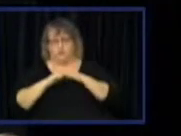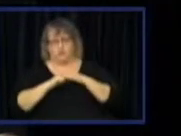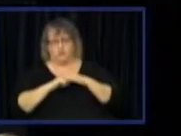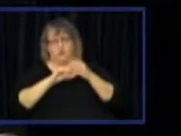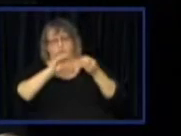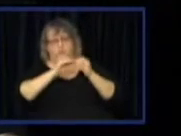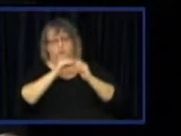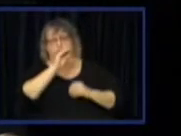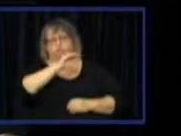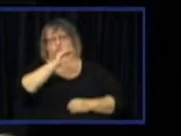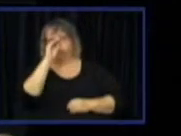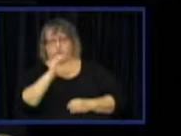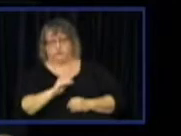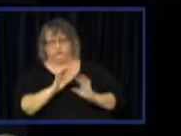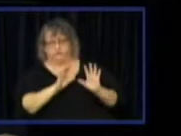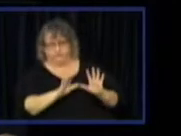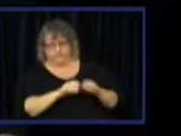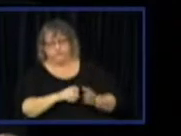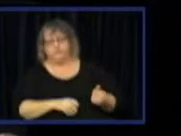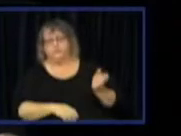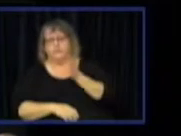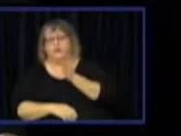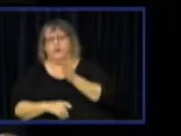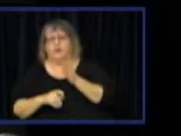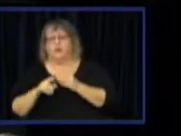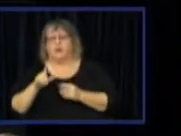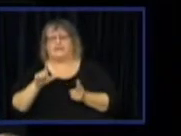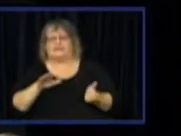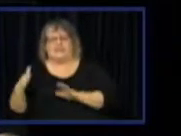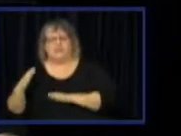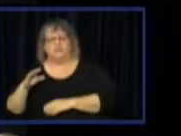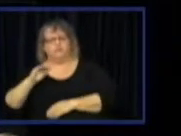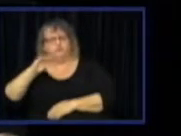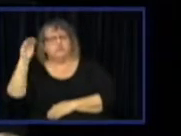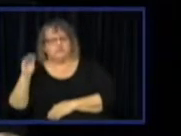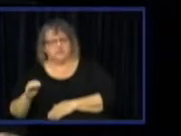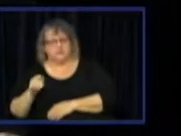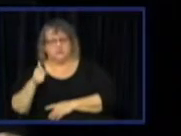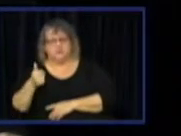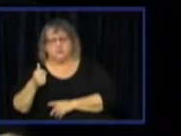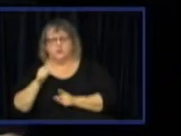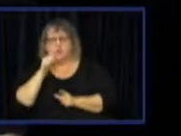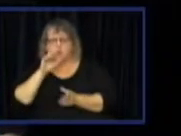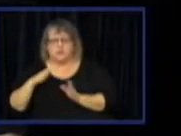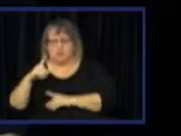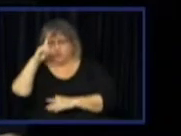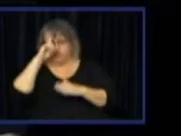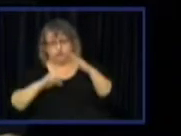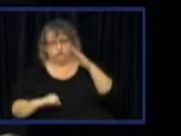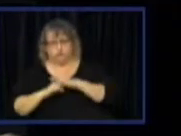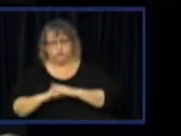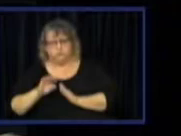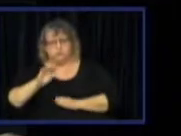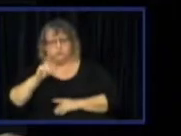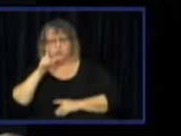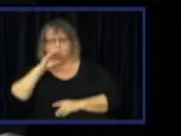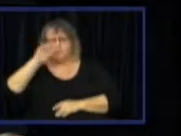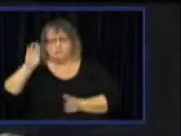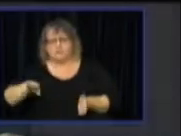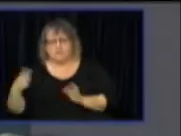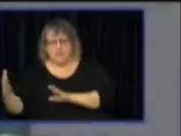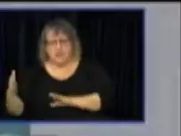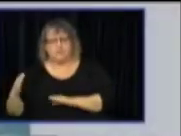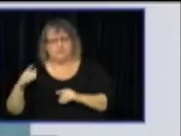strokes that occur, but particularly in the mortality rates, meaning the percentage of people who die from strokes. There's a lot